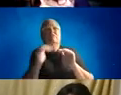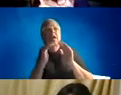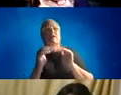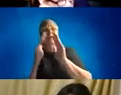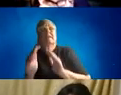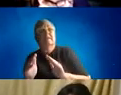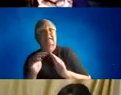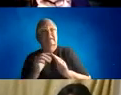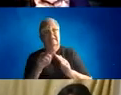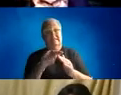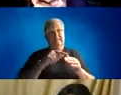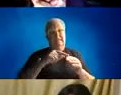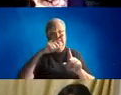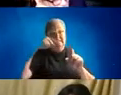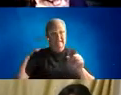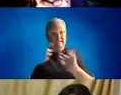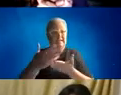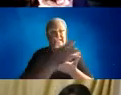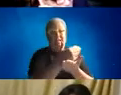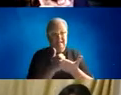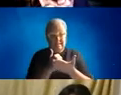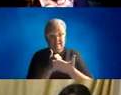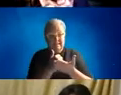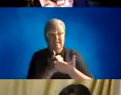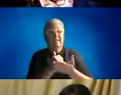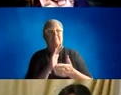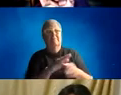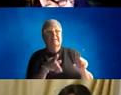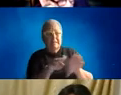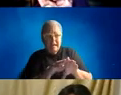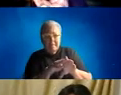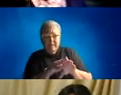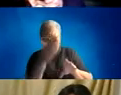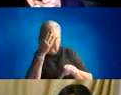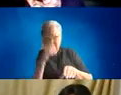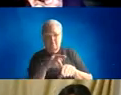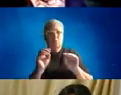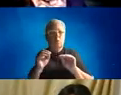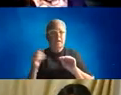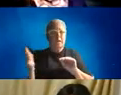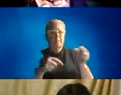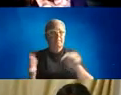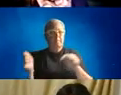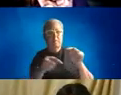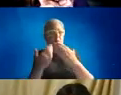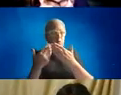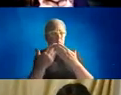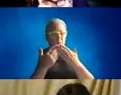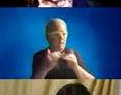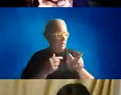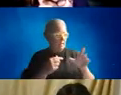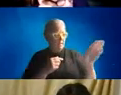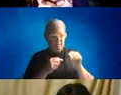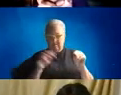identify, using the same data in the same catchment area, the number of children who are not coming to school. And that can then be used to plan